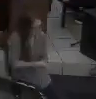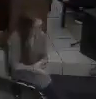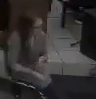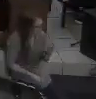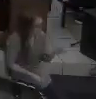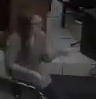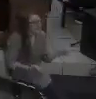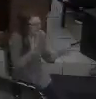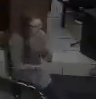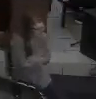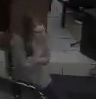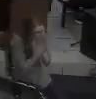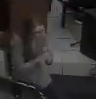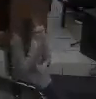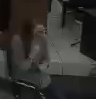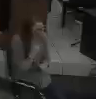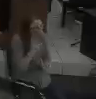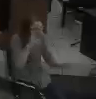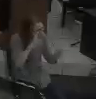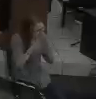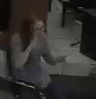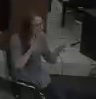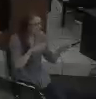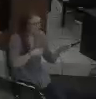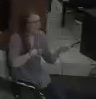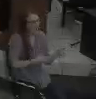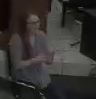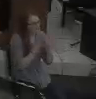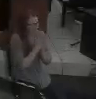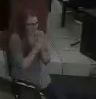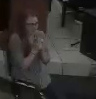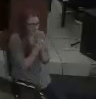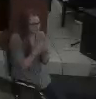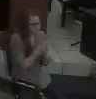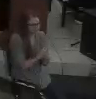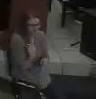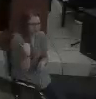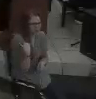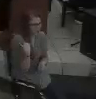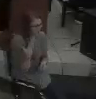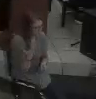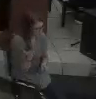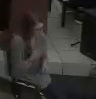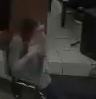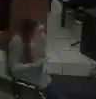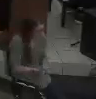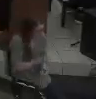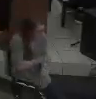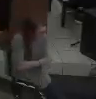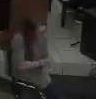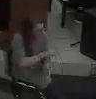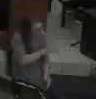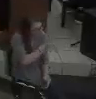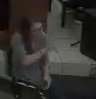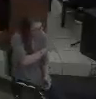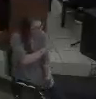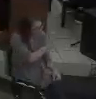everyone. Thank you. So I was asked a few years ago, would I help out ushering? And I said